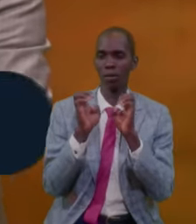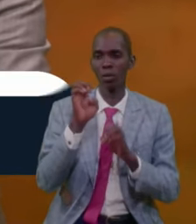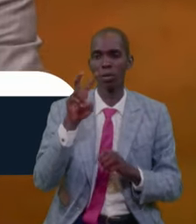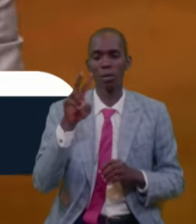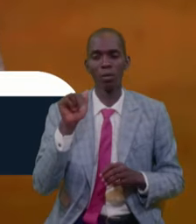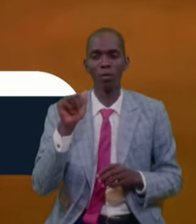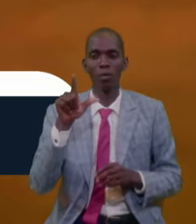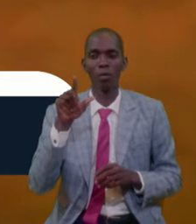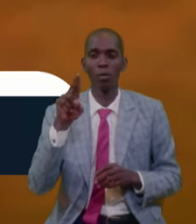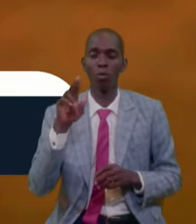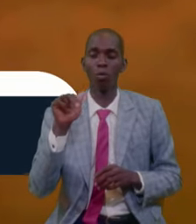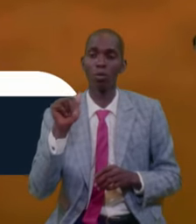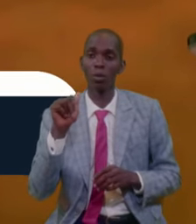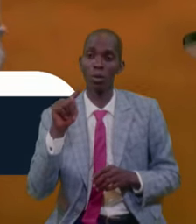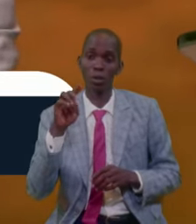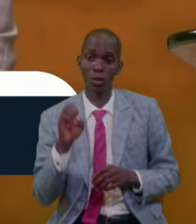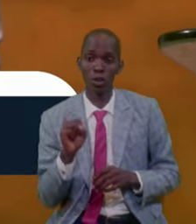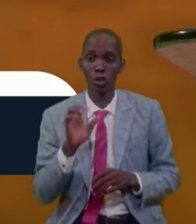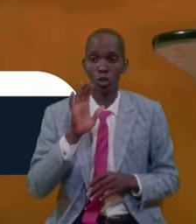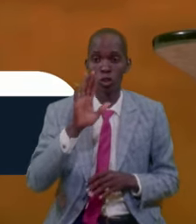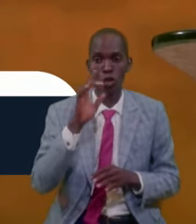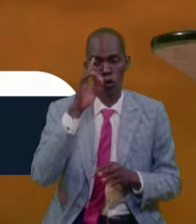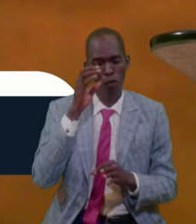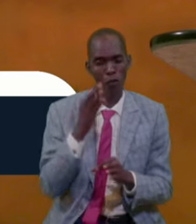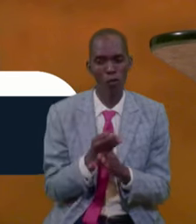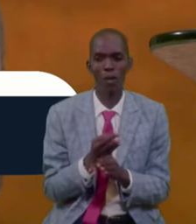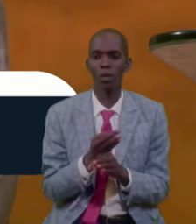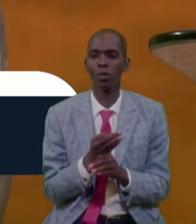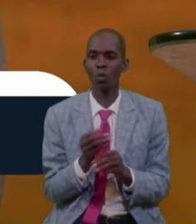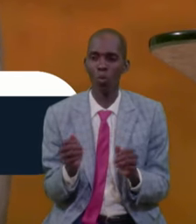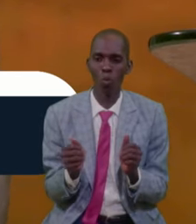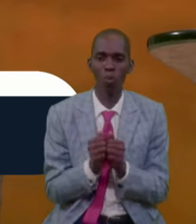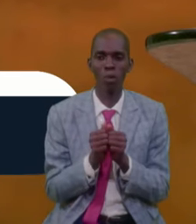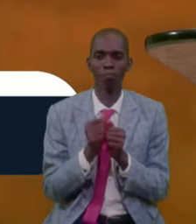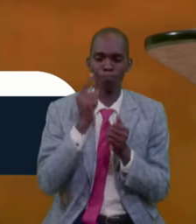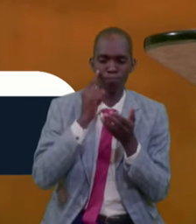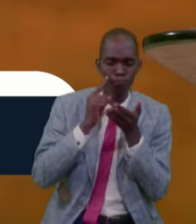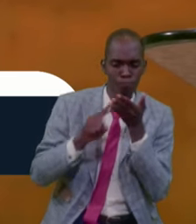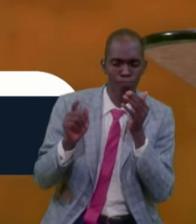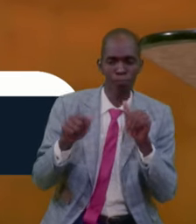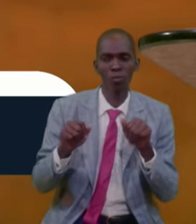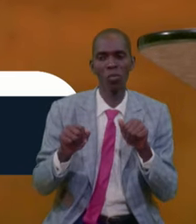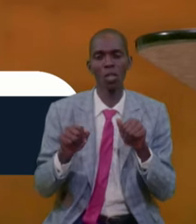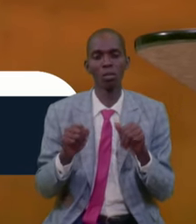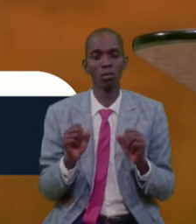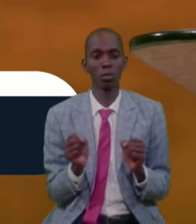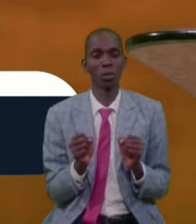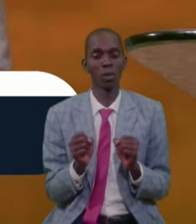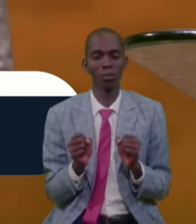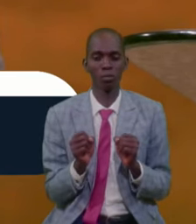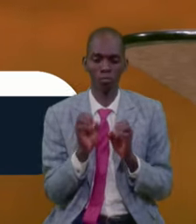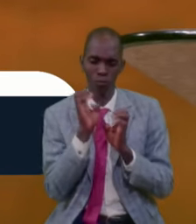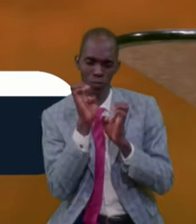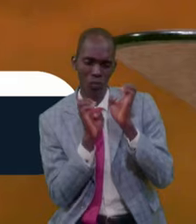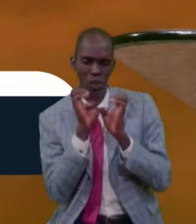faith in line with noticeable trembling. Evaluate that